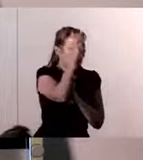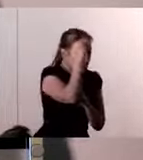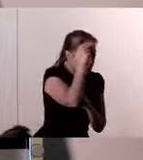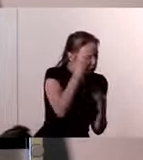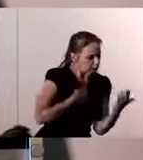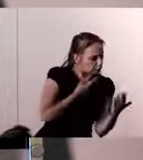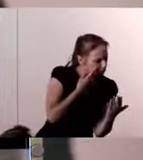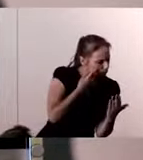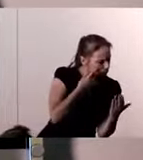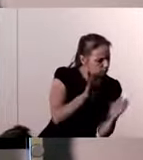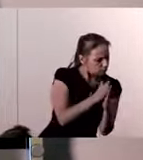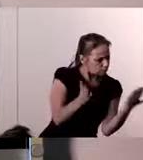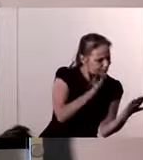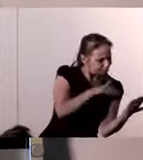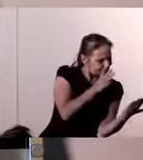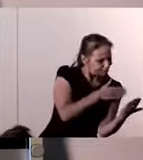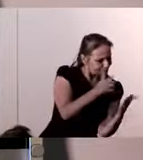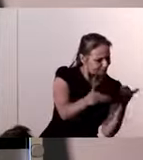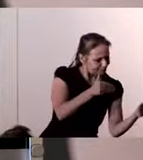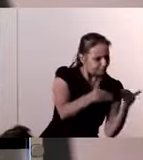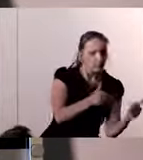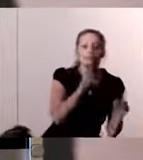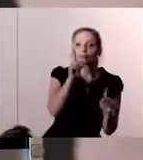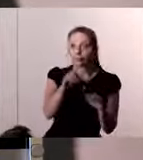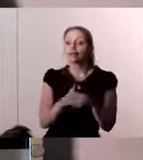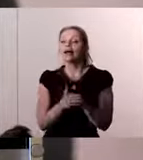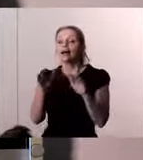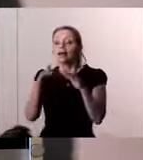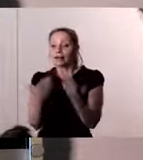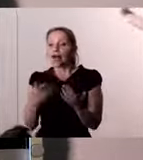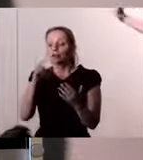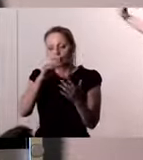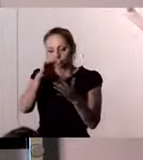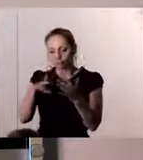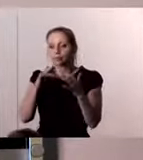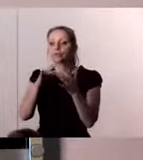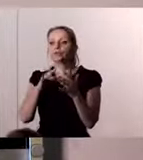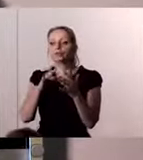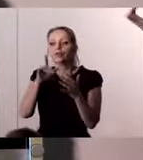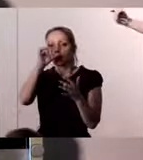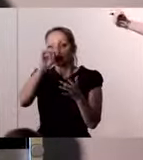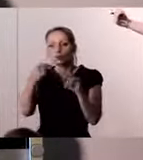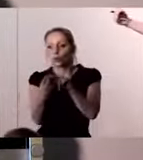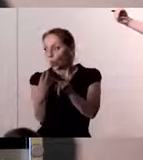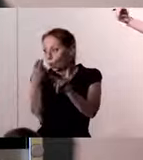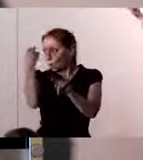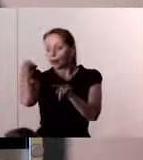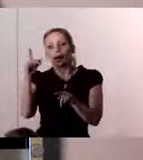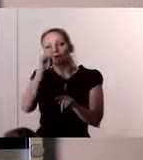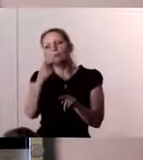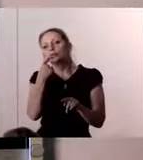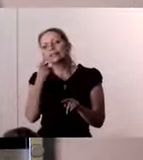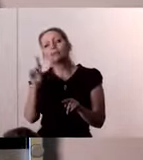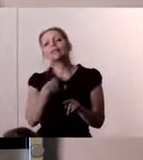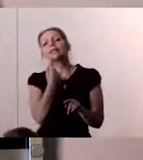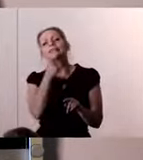online. So until that changes, we've actually got some really good ways to look back through time, check what someone said previously, and check